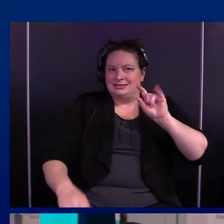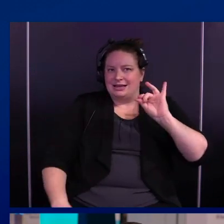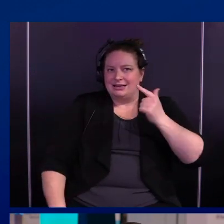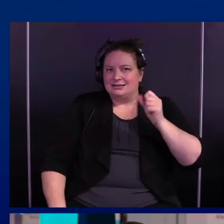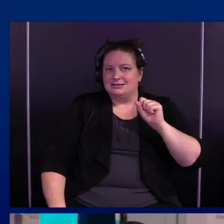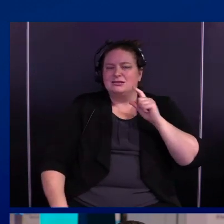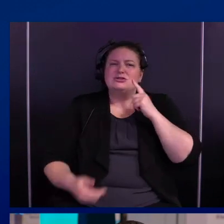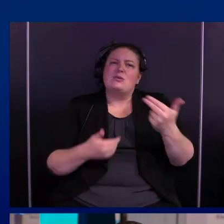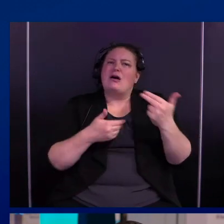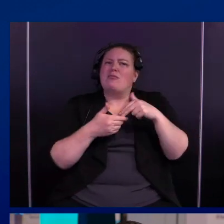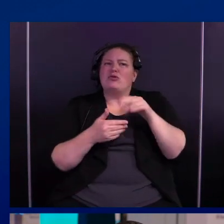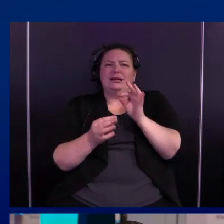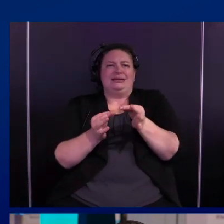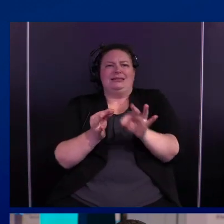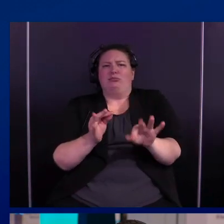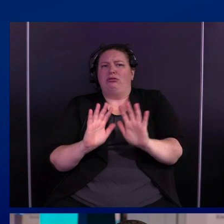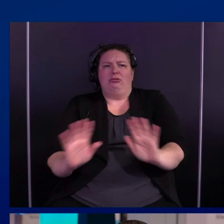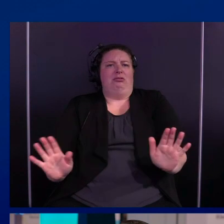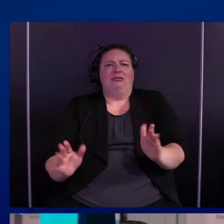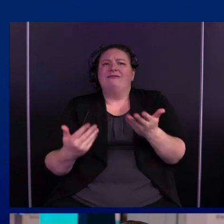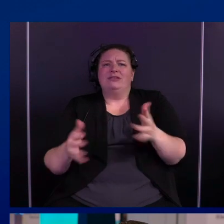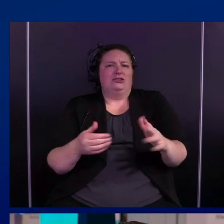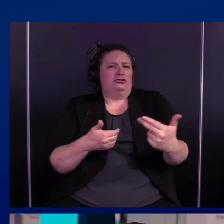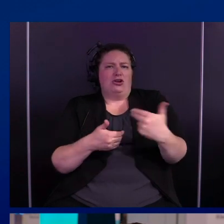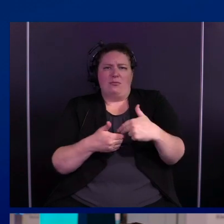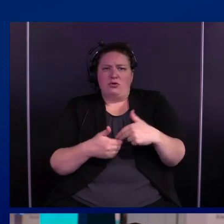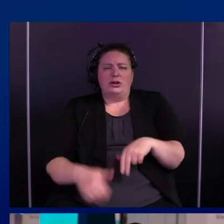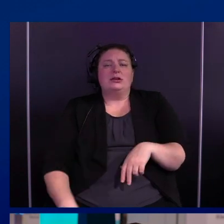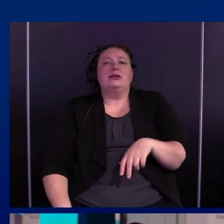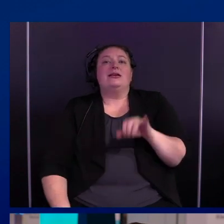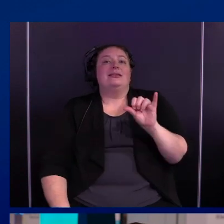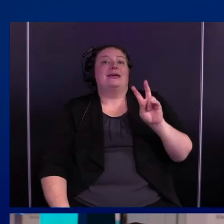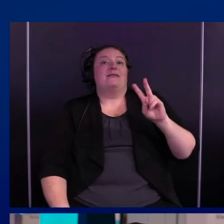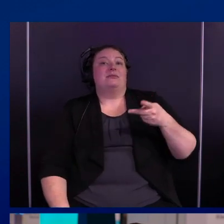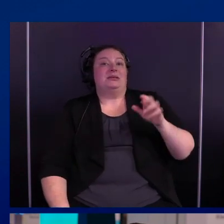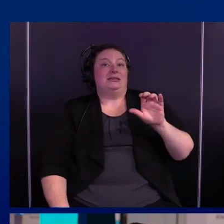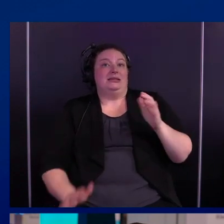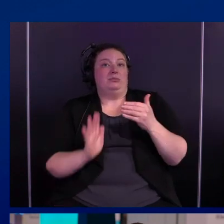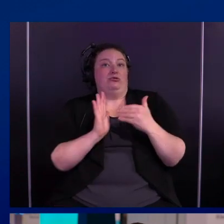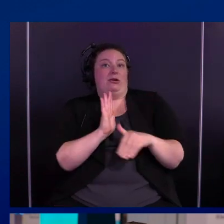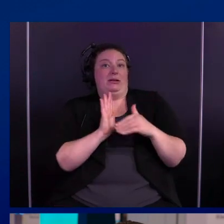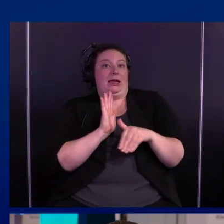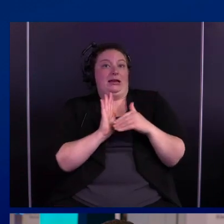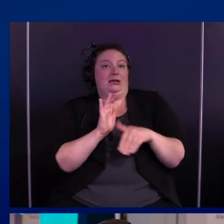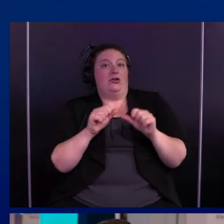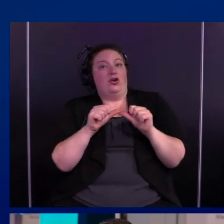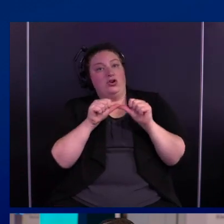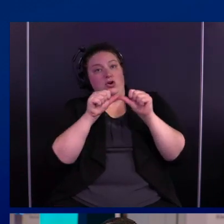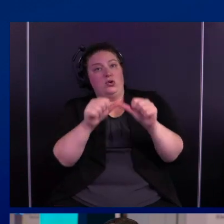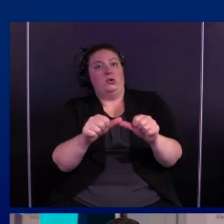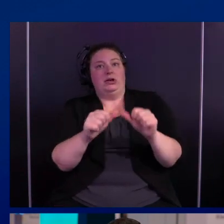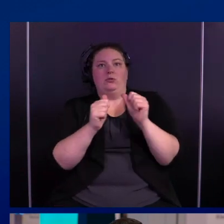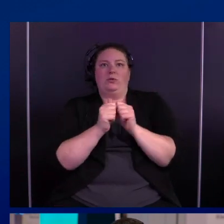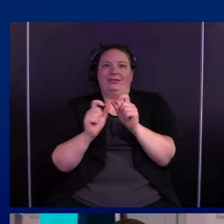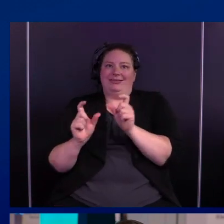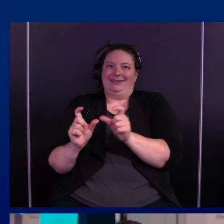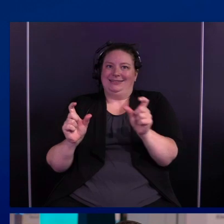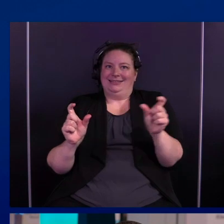simple. We've done that. And that VPC is being replicated on an ongoing basis along with those